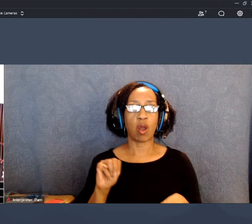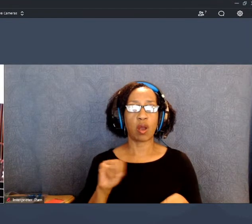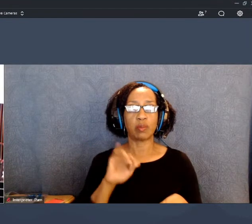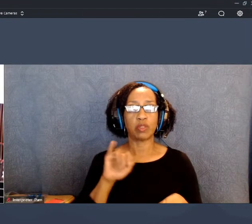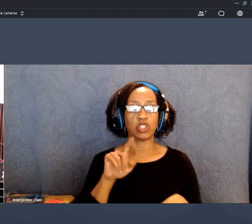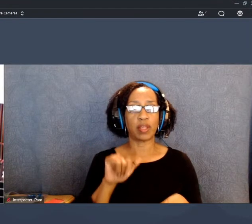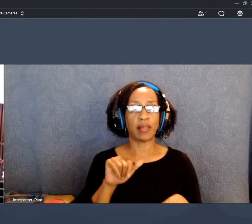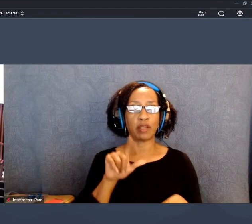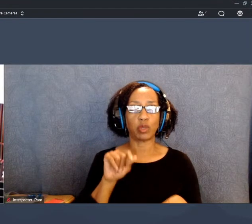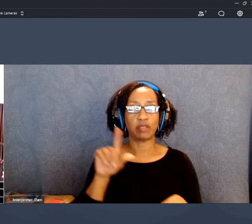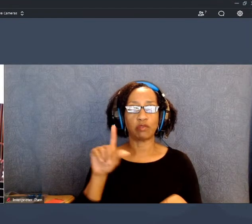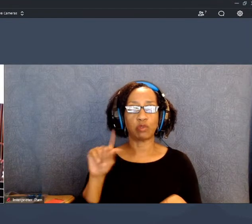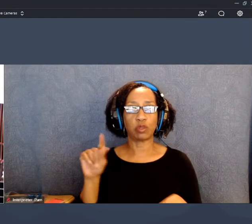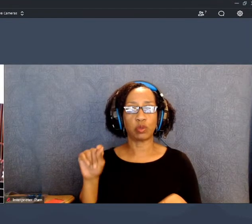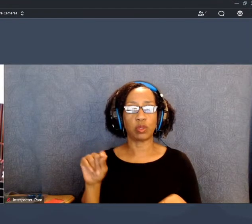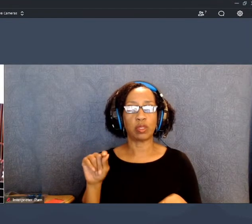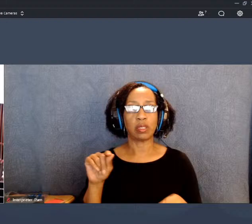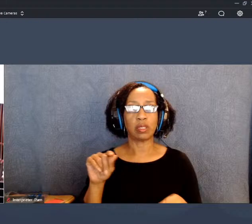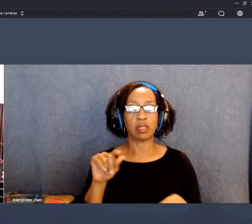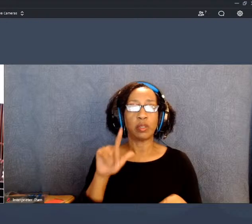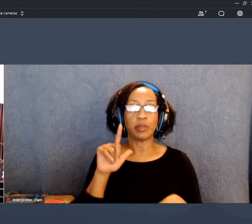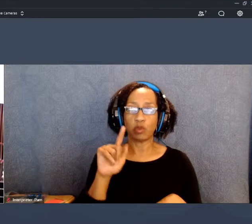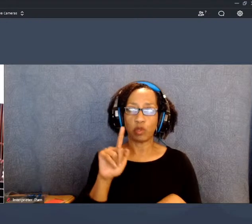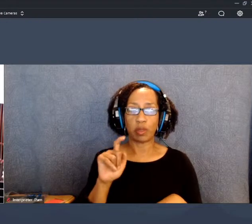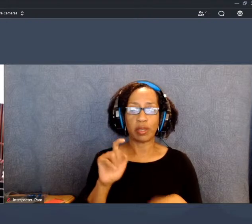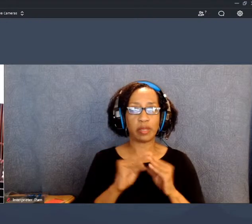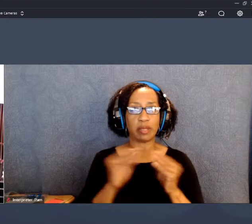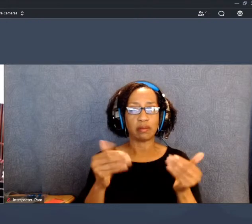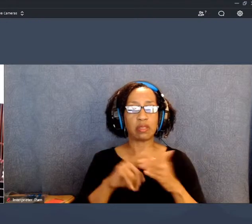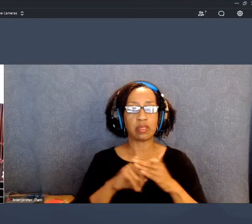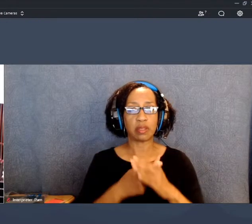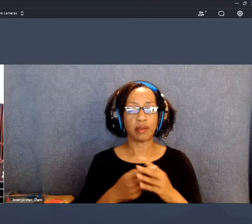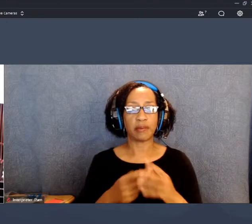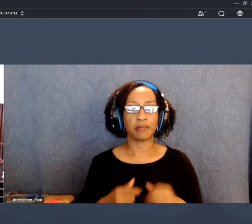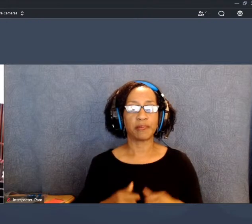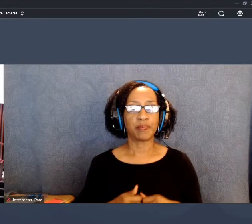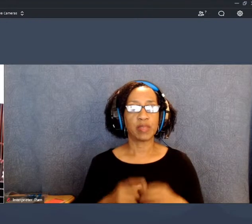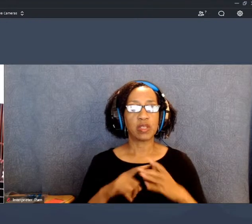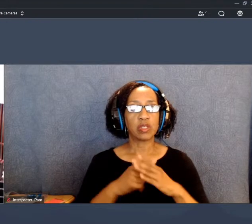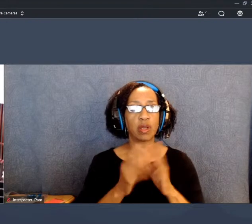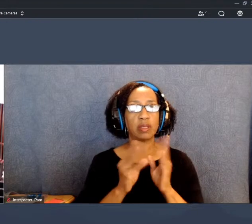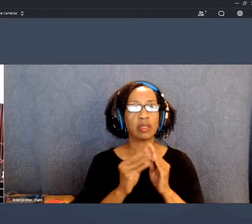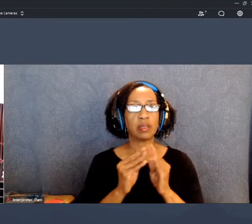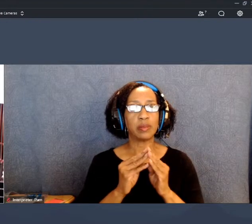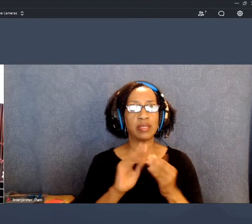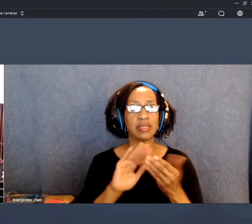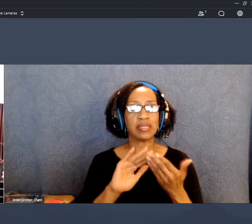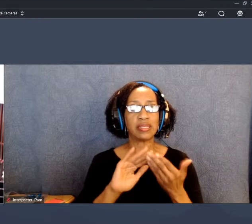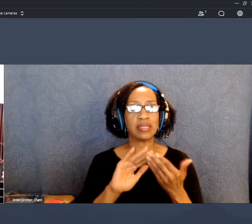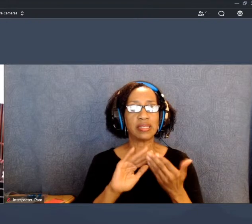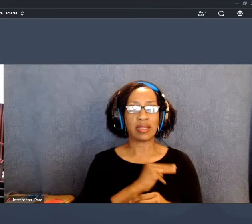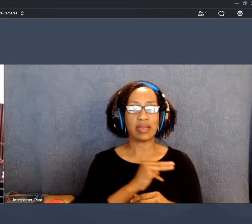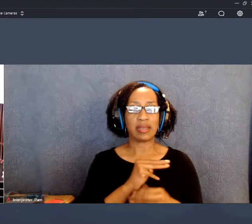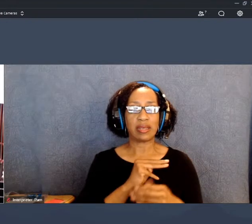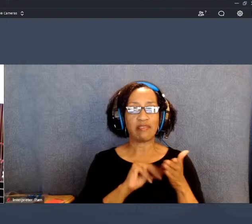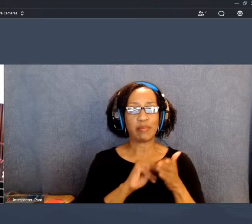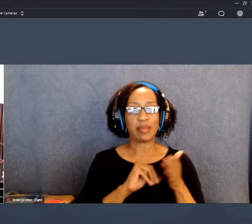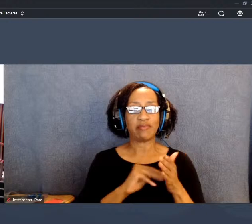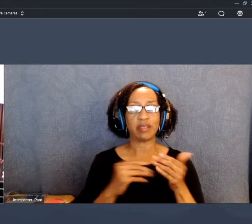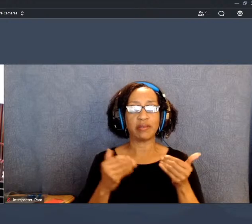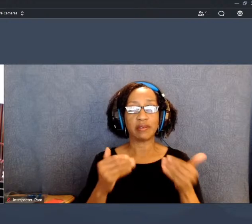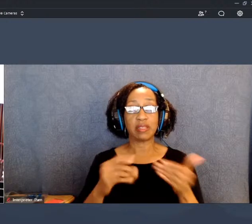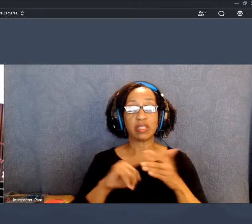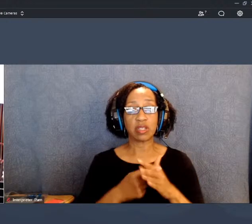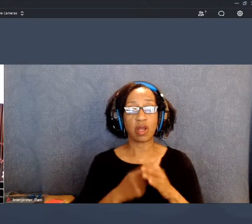21 council meeting to order. Well, yes, sir, yes. Council of the City of Memphis, hereby call for order for the transaction meeting to adjourn. All